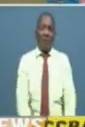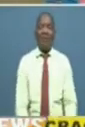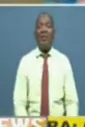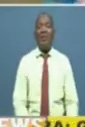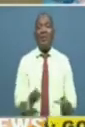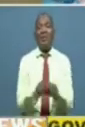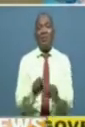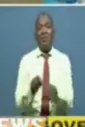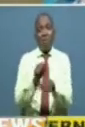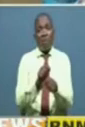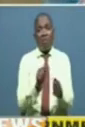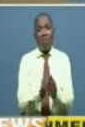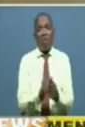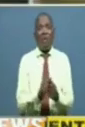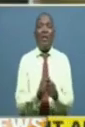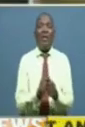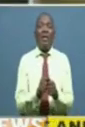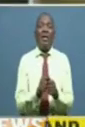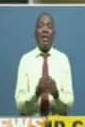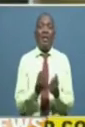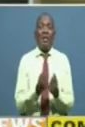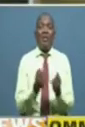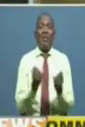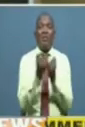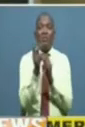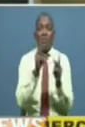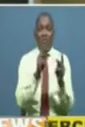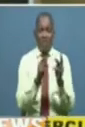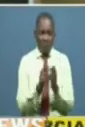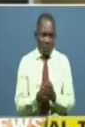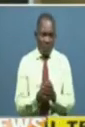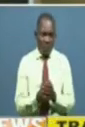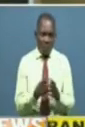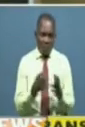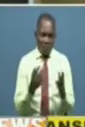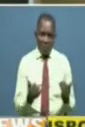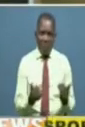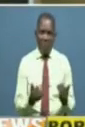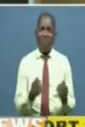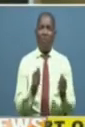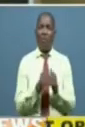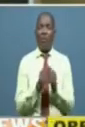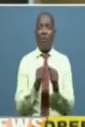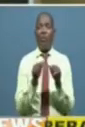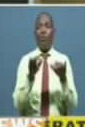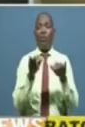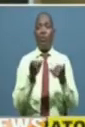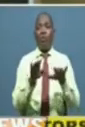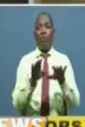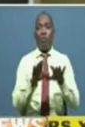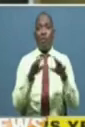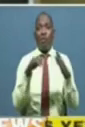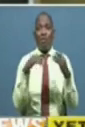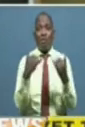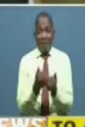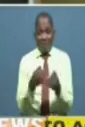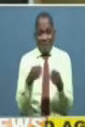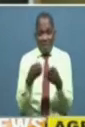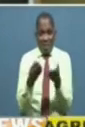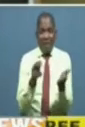our brokers to ensure this happens. Getting a company on the market means